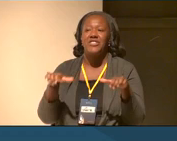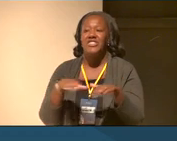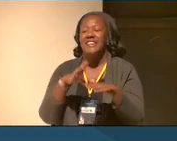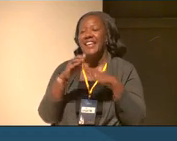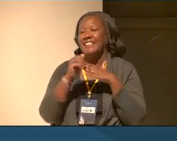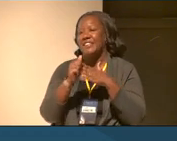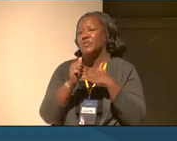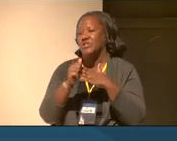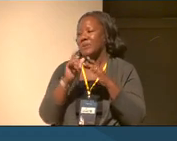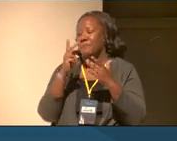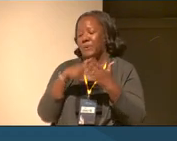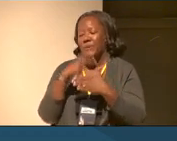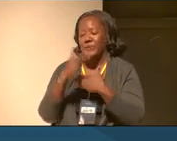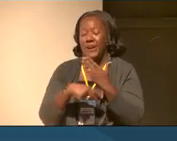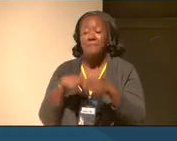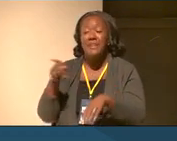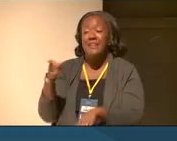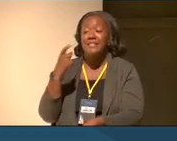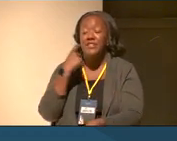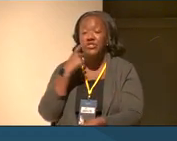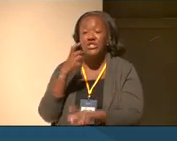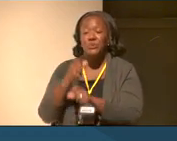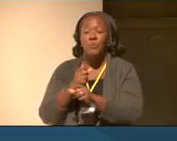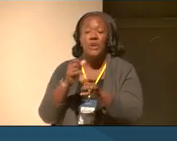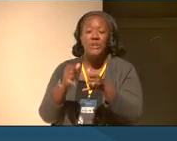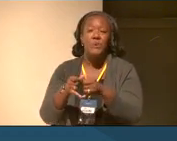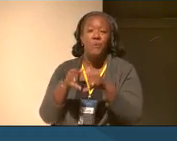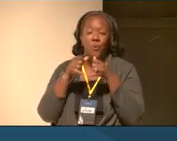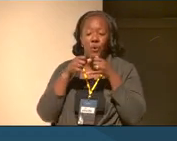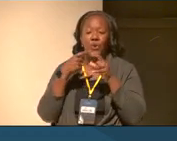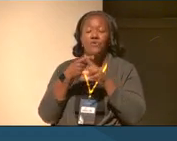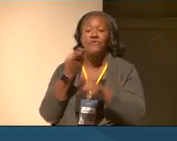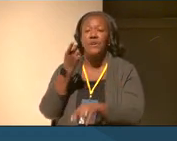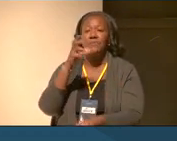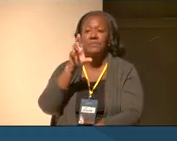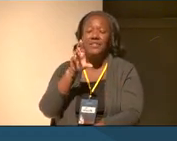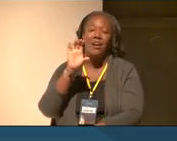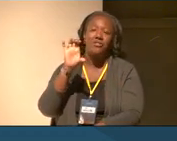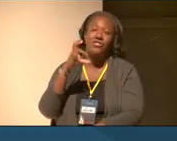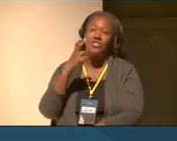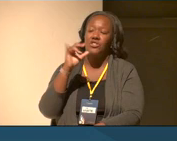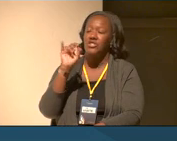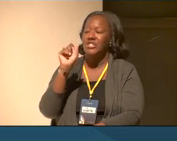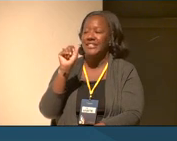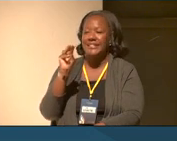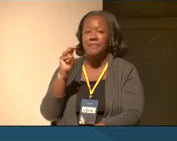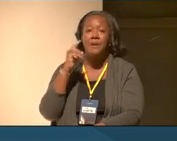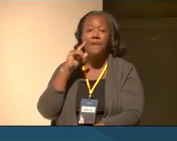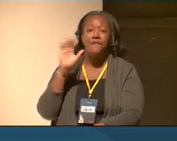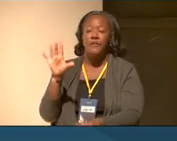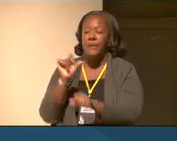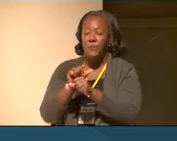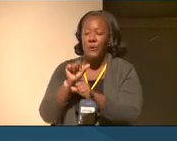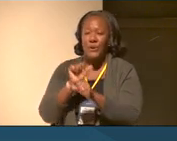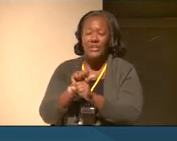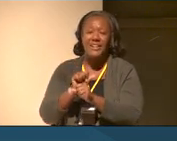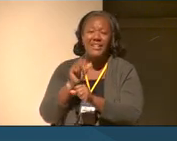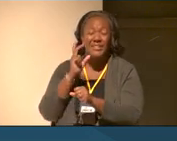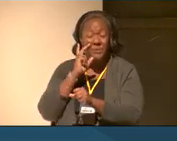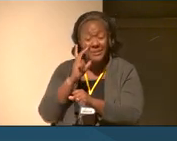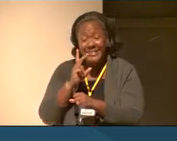won an award from Dr. Monique Chisholm for the work they're doing in the Smithsonian. So to me, it's like to see all